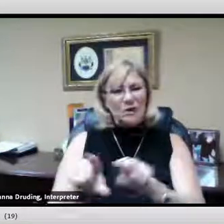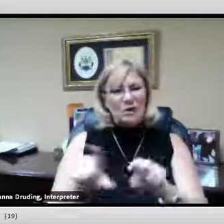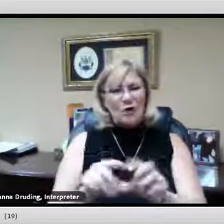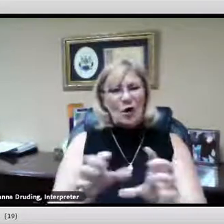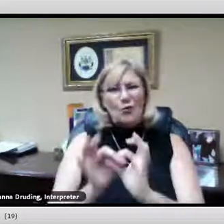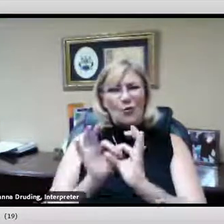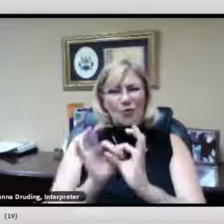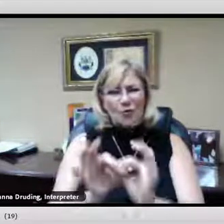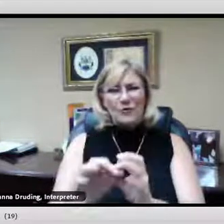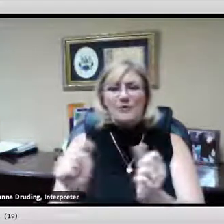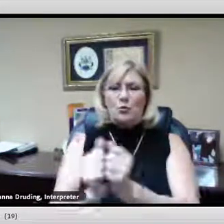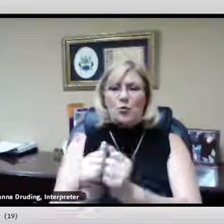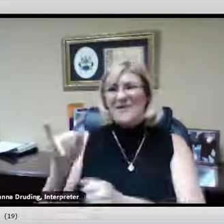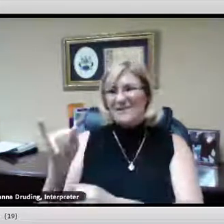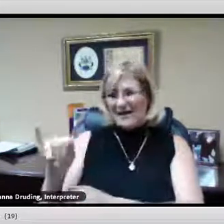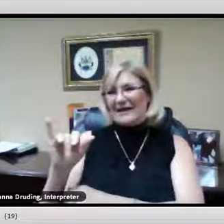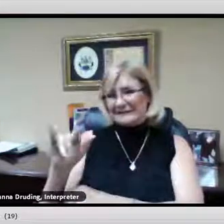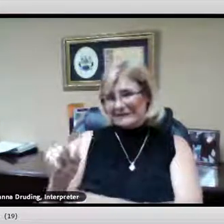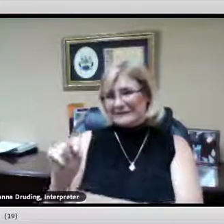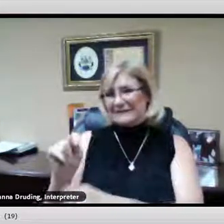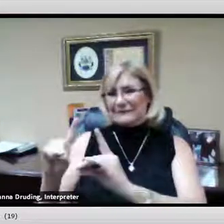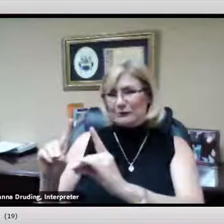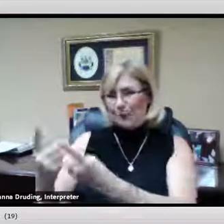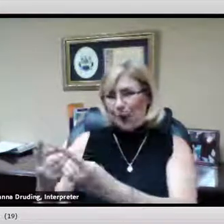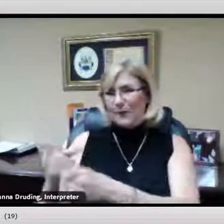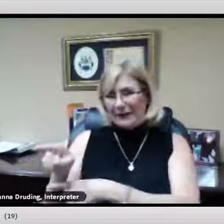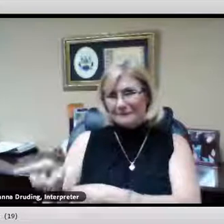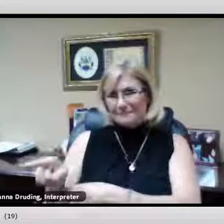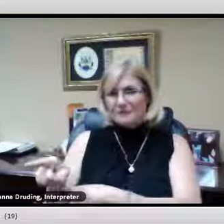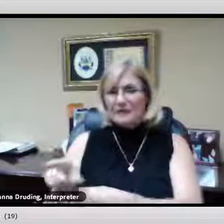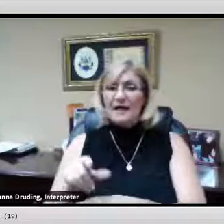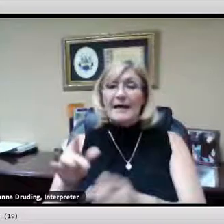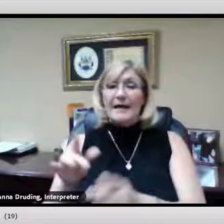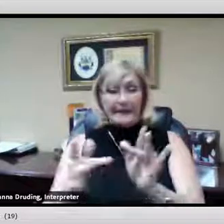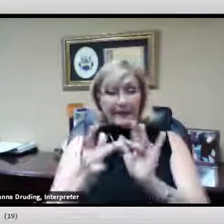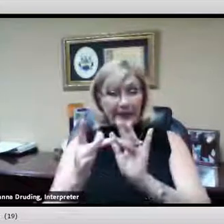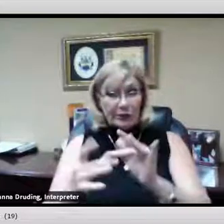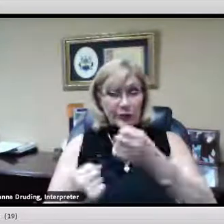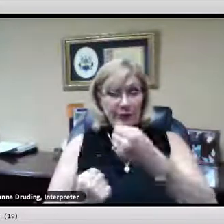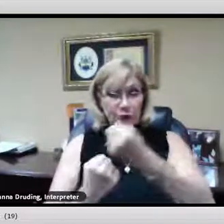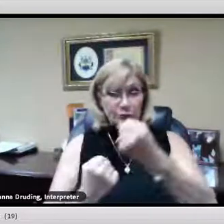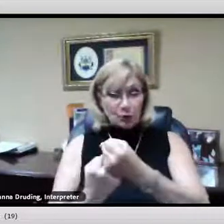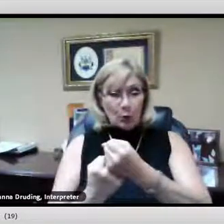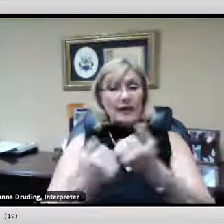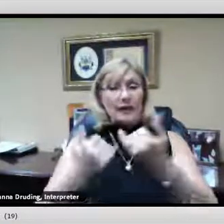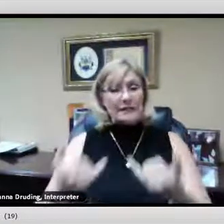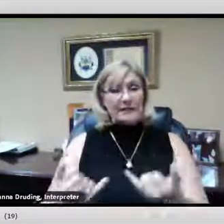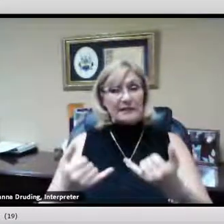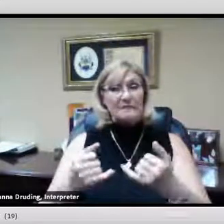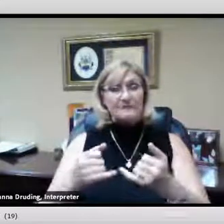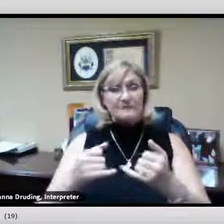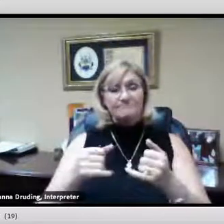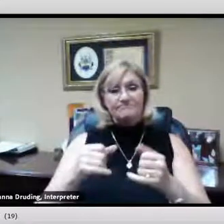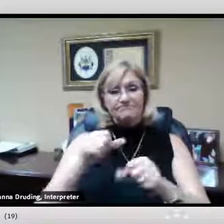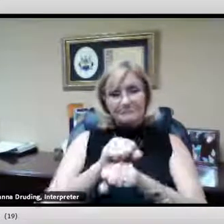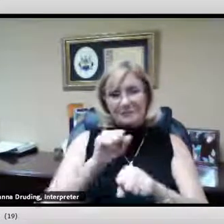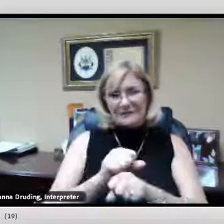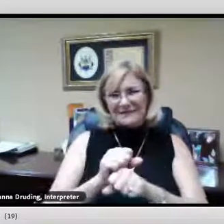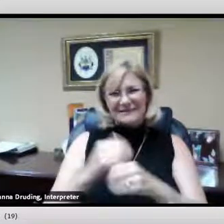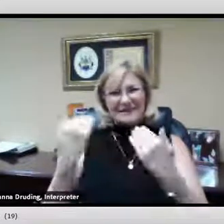with our IT department. Um, Internet support in this position is pretty much limited to the